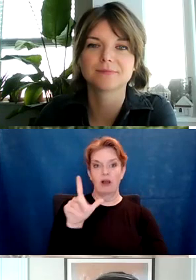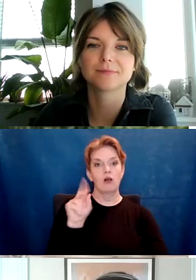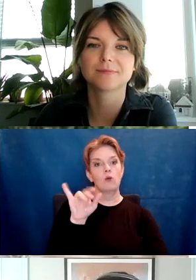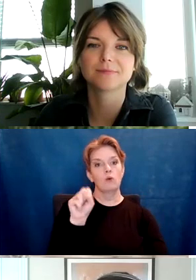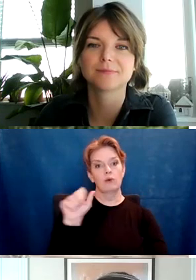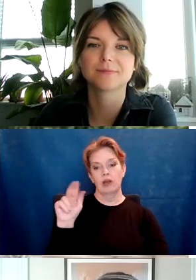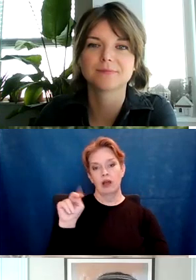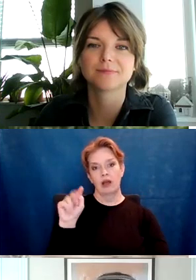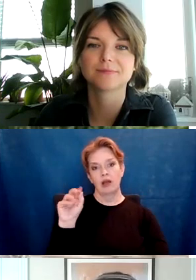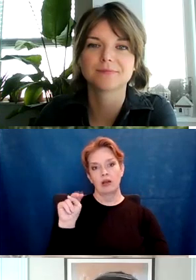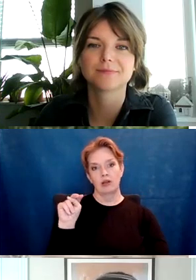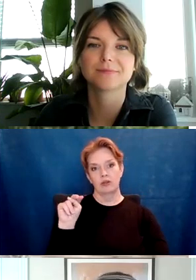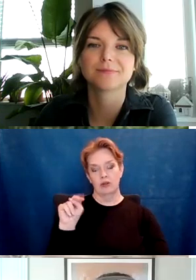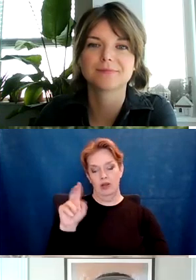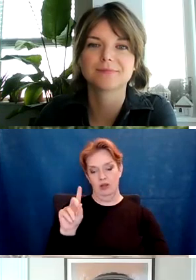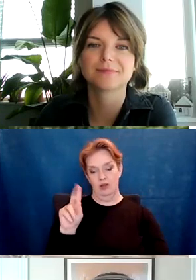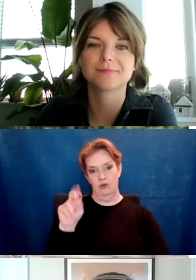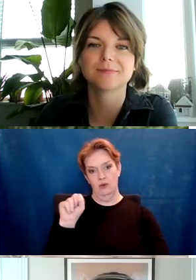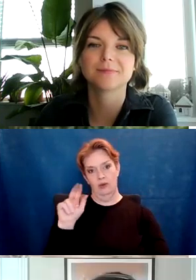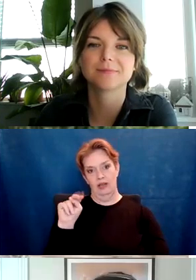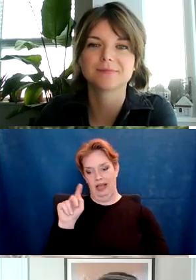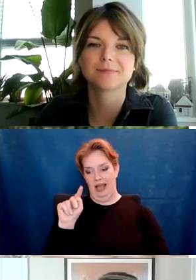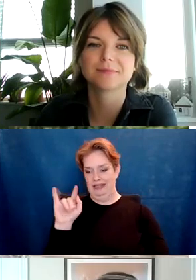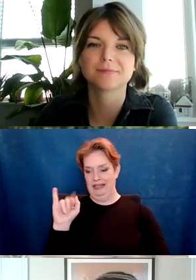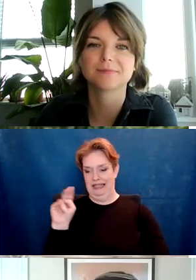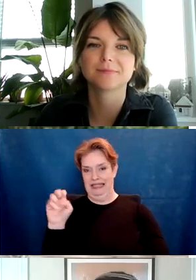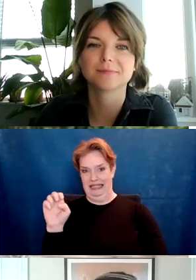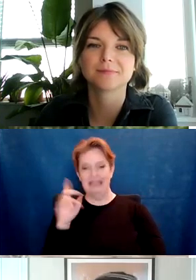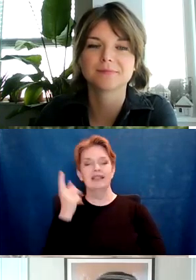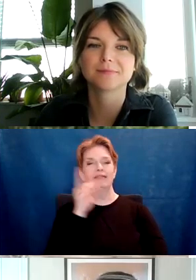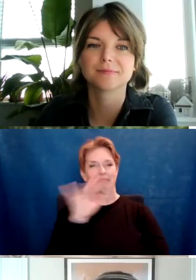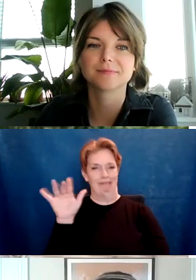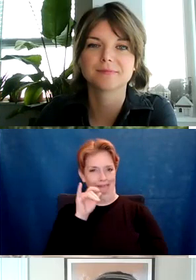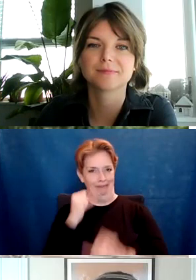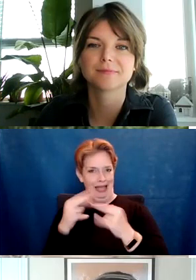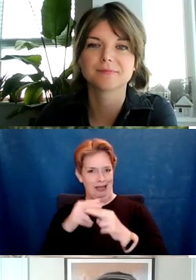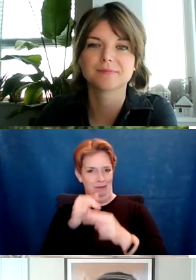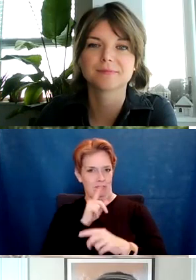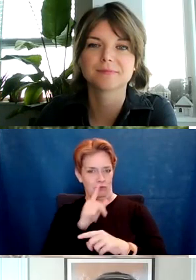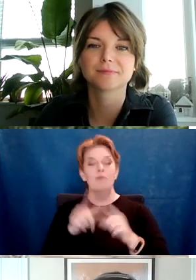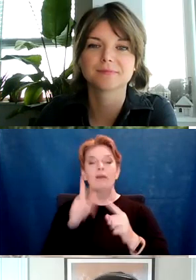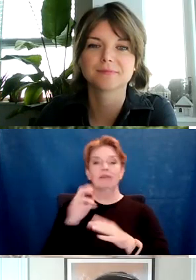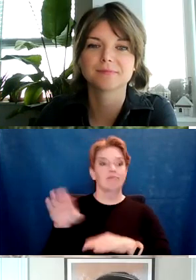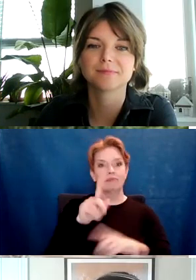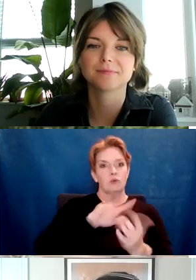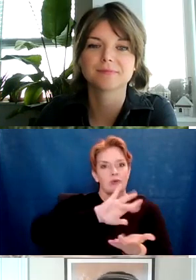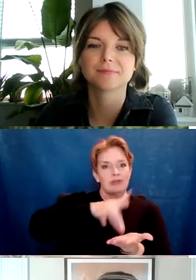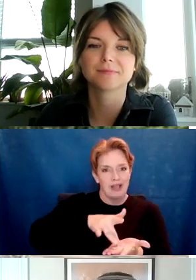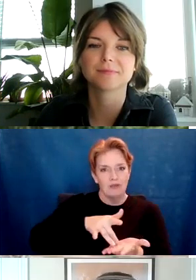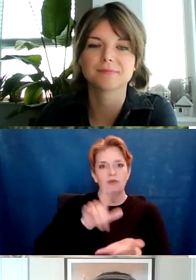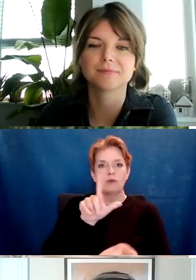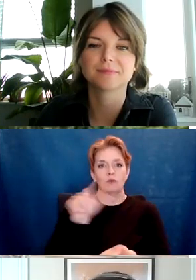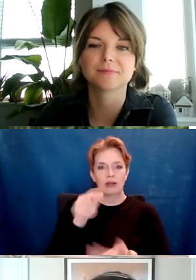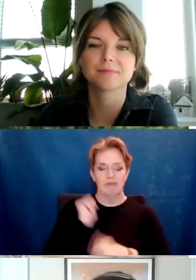Louis-Antoine Jacquereau du Saint-Denis pushed into the wilderness of present-day central Louisiana, establishing a